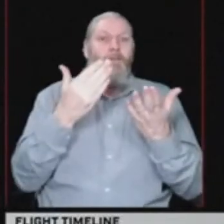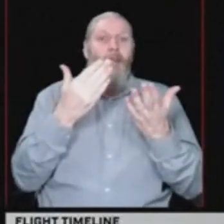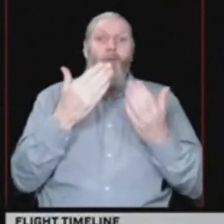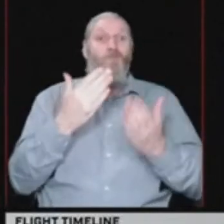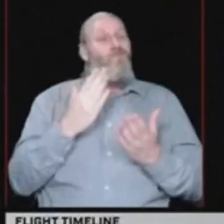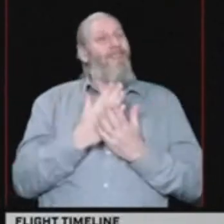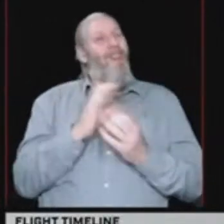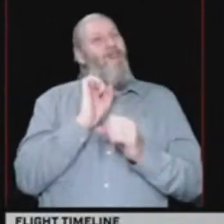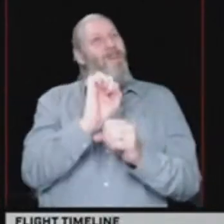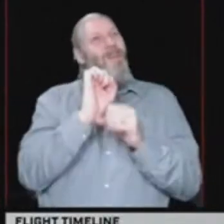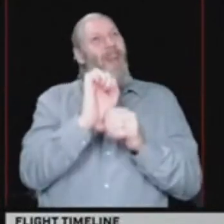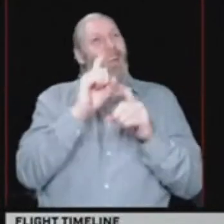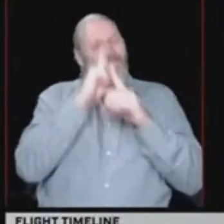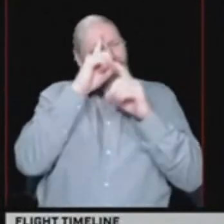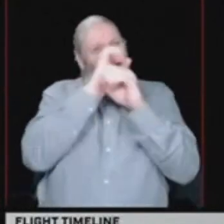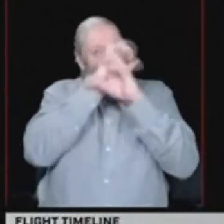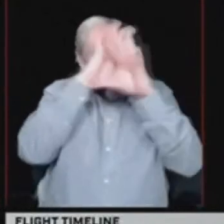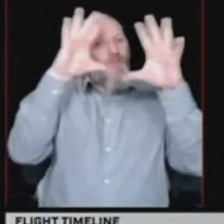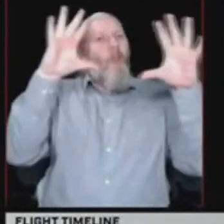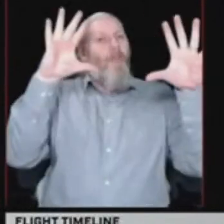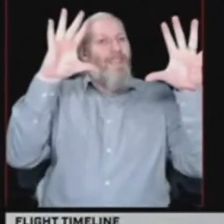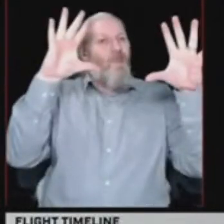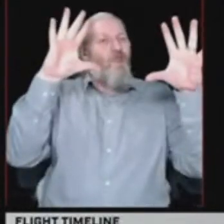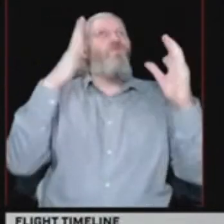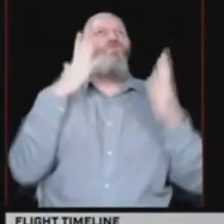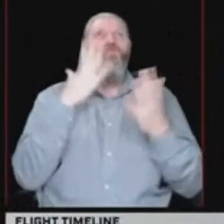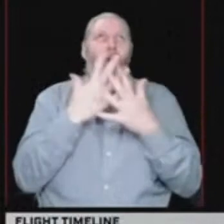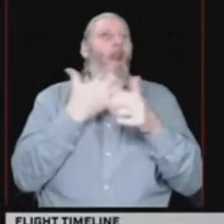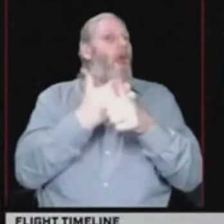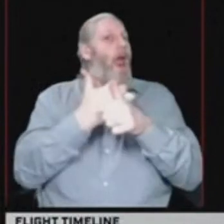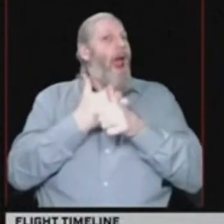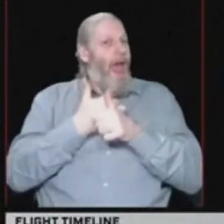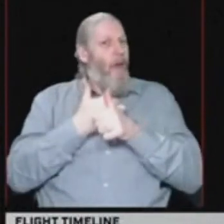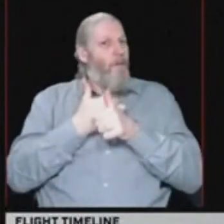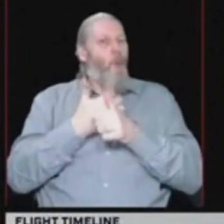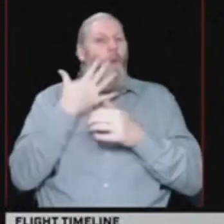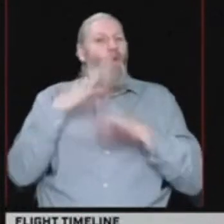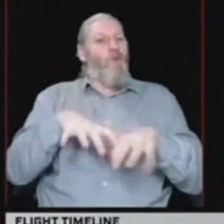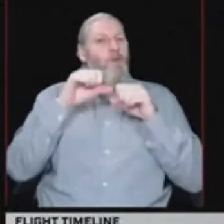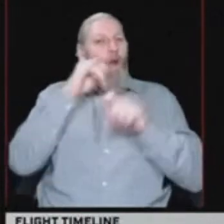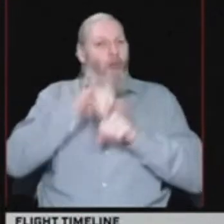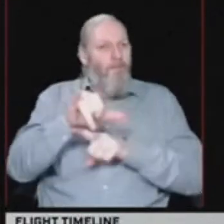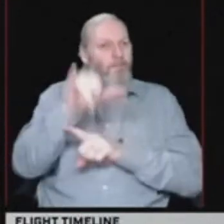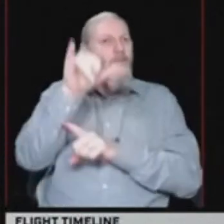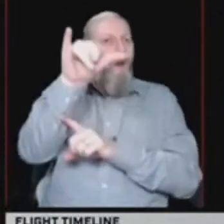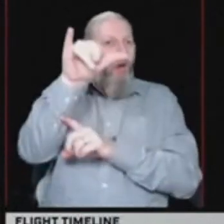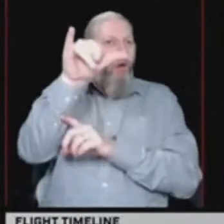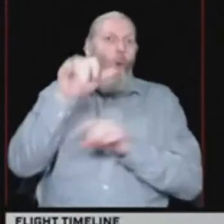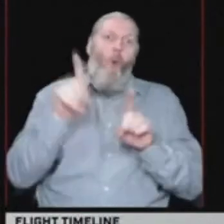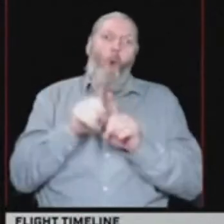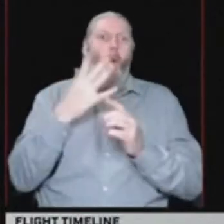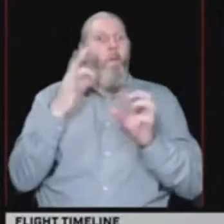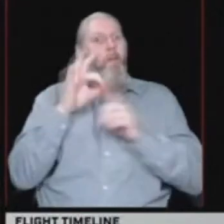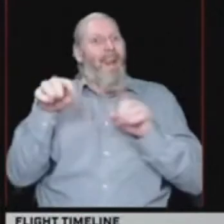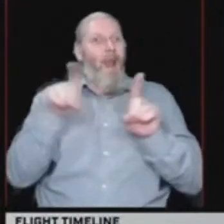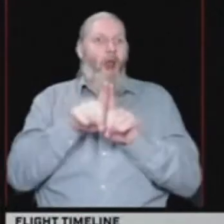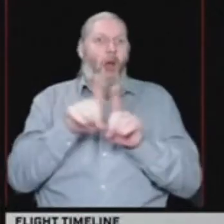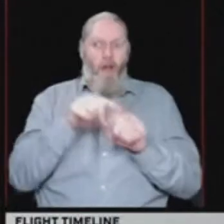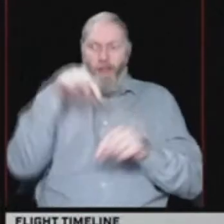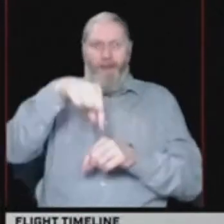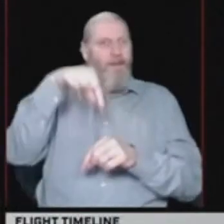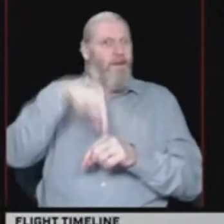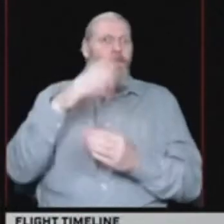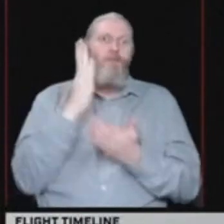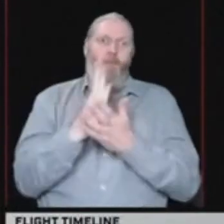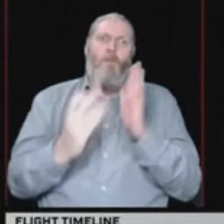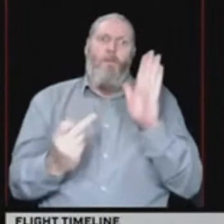I always find as a pilot, really helps the process of flying. And of course, on a mission as important as this, I know that is the work that will have